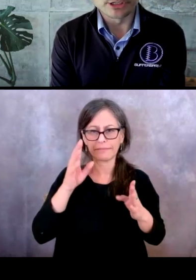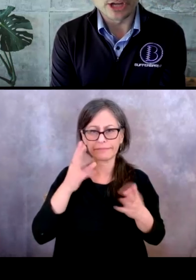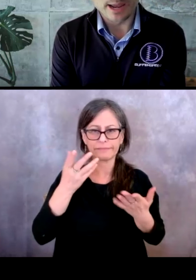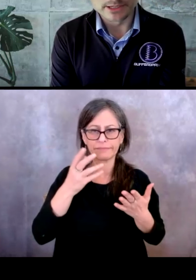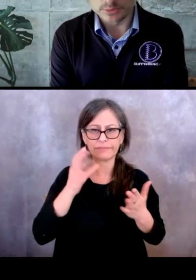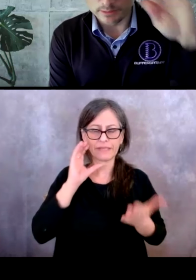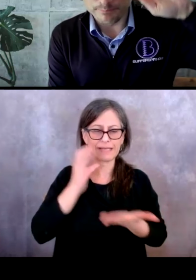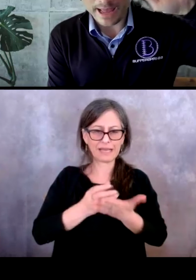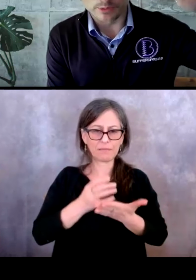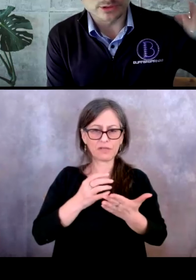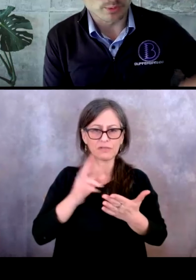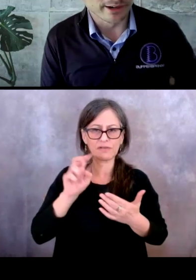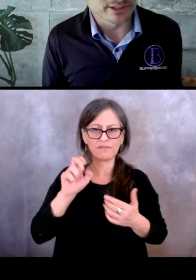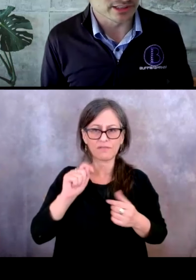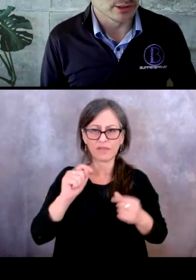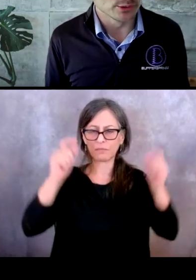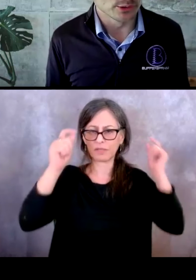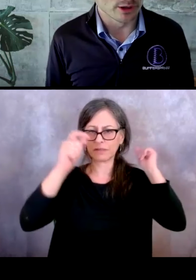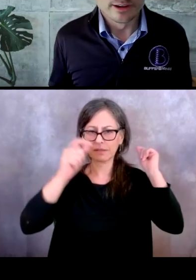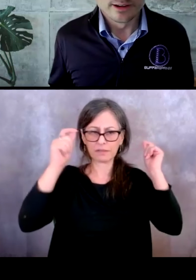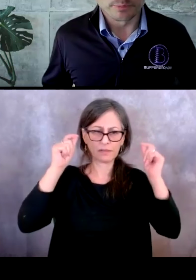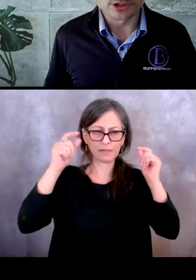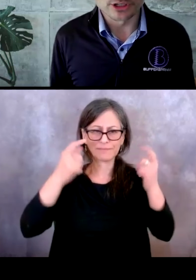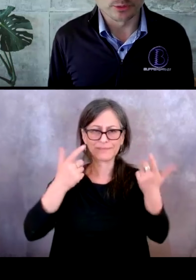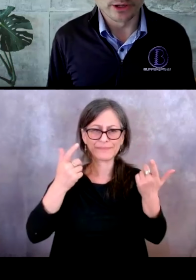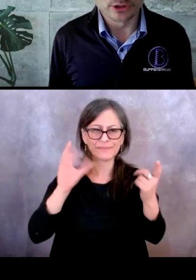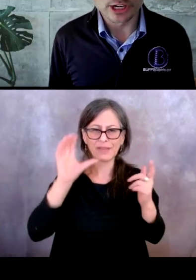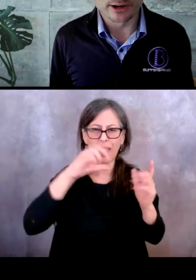in pajamas with a backwards weird salute,